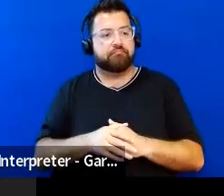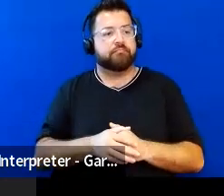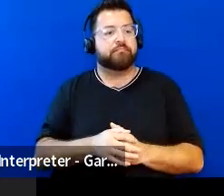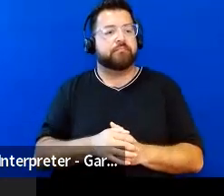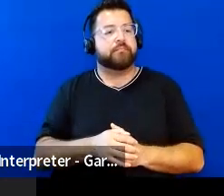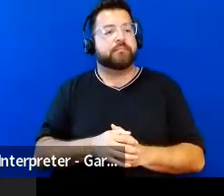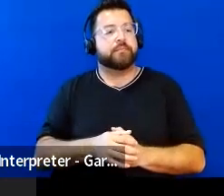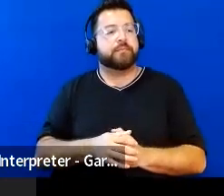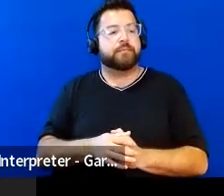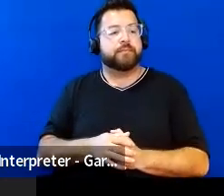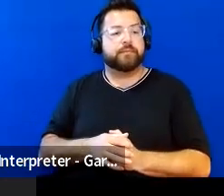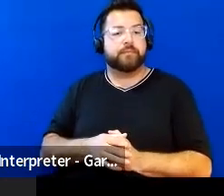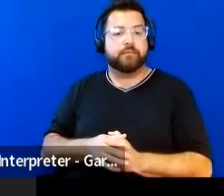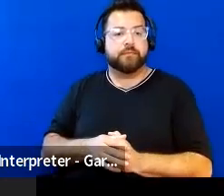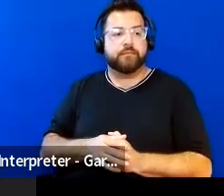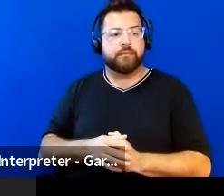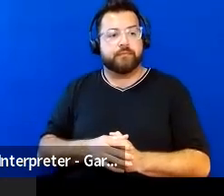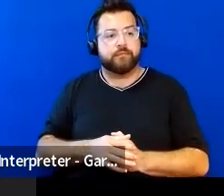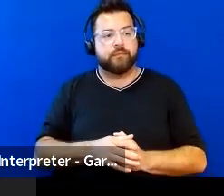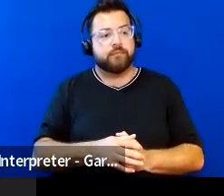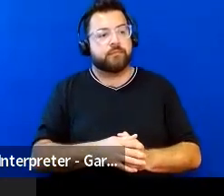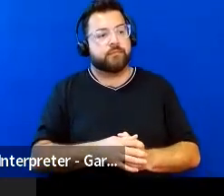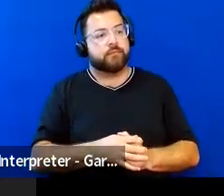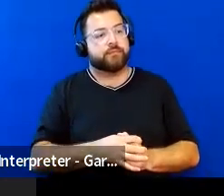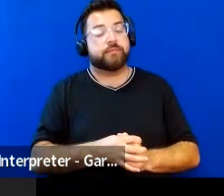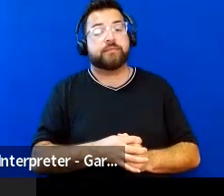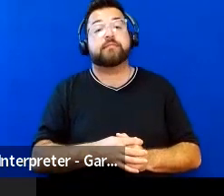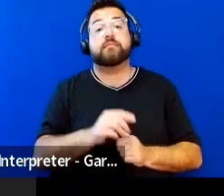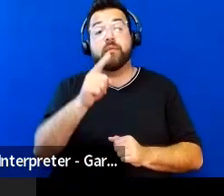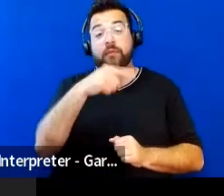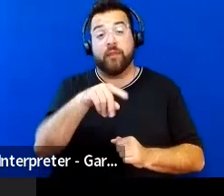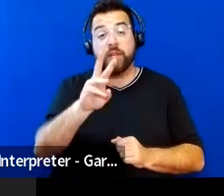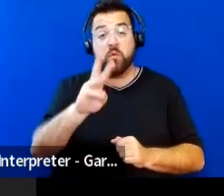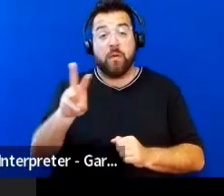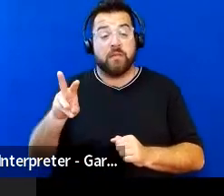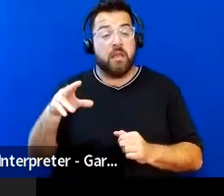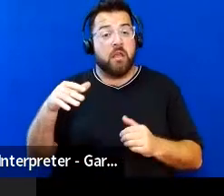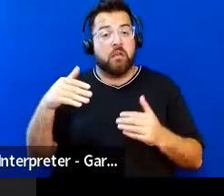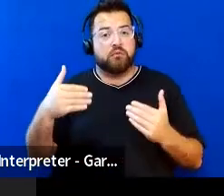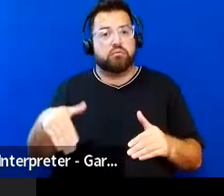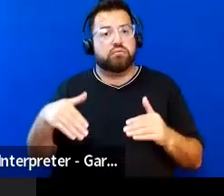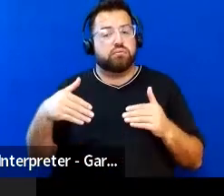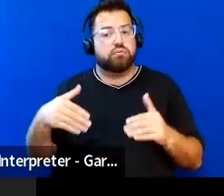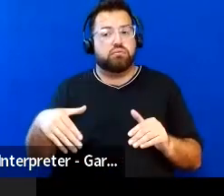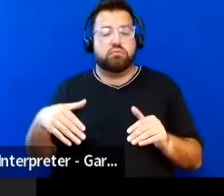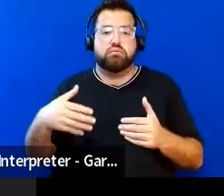This is a very highly